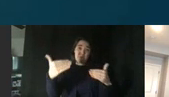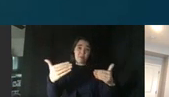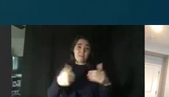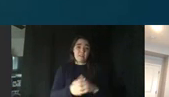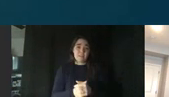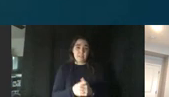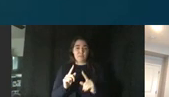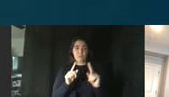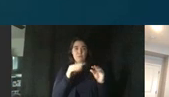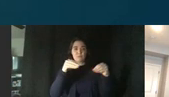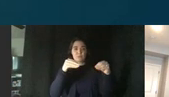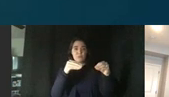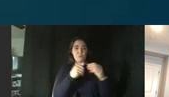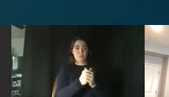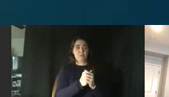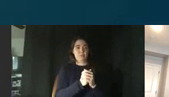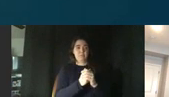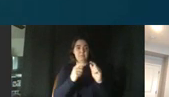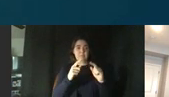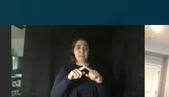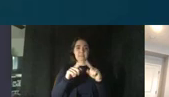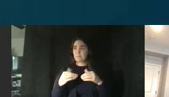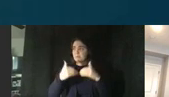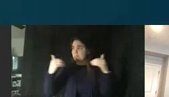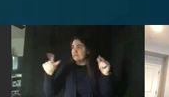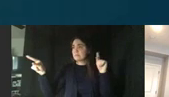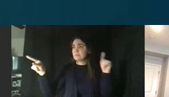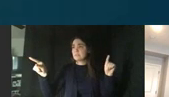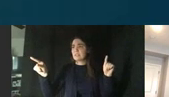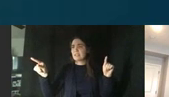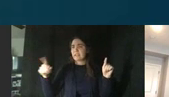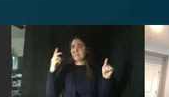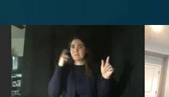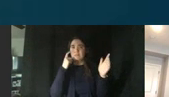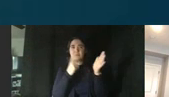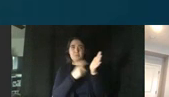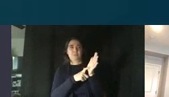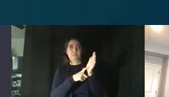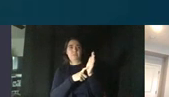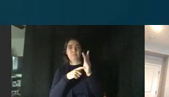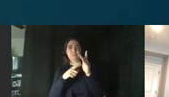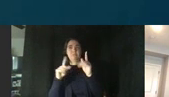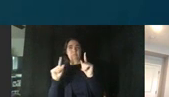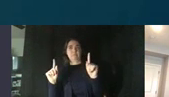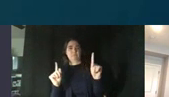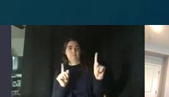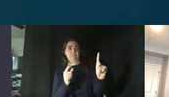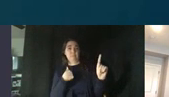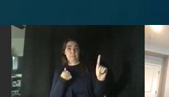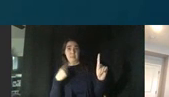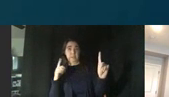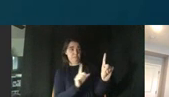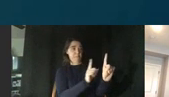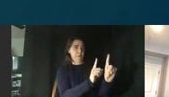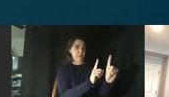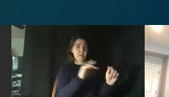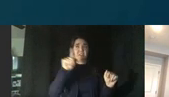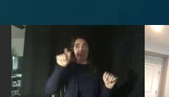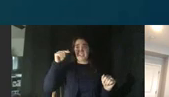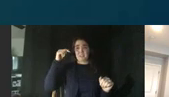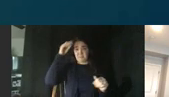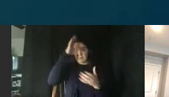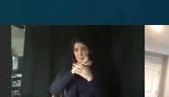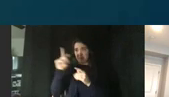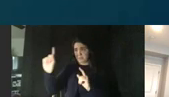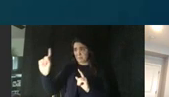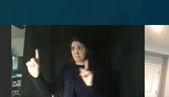and we'd be in separate parts of the store, he would notice someone following me around and not him around. He would notice, like, when he would go out